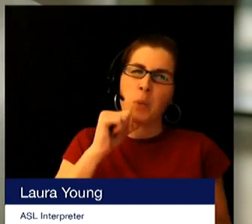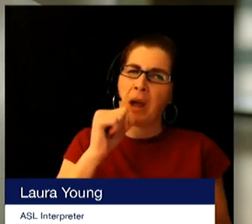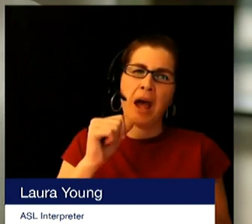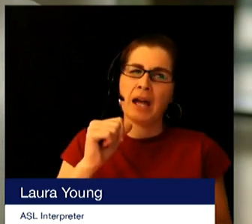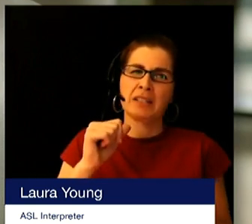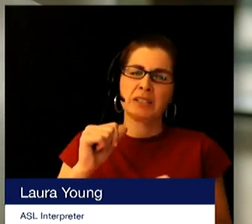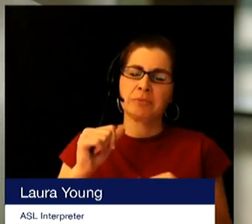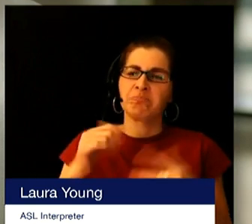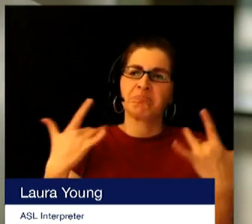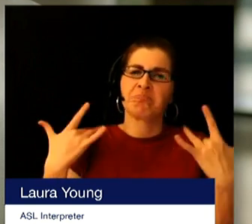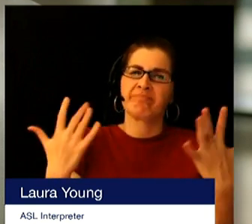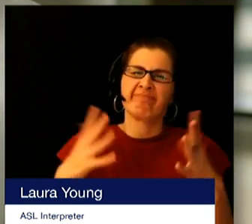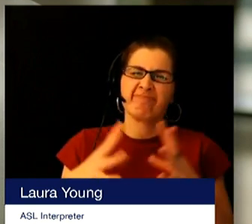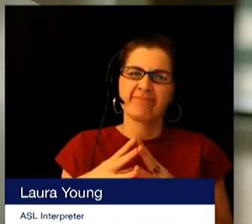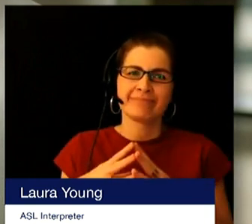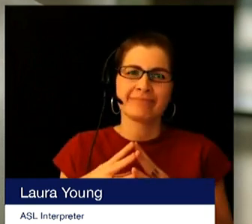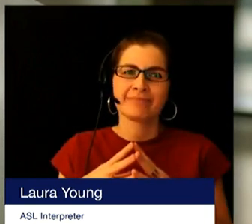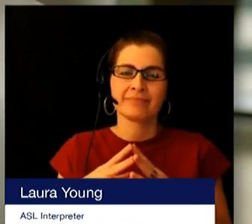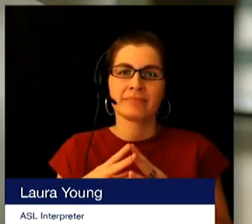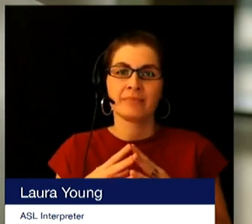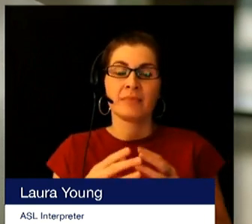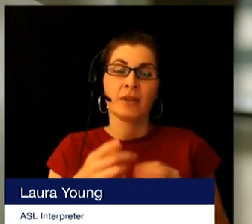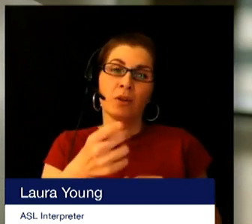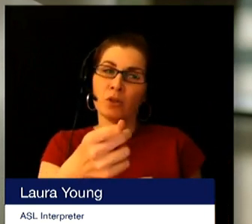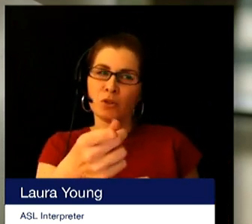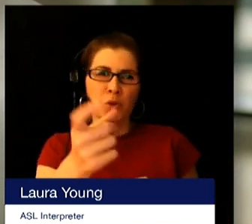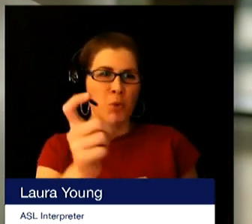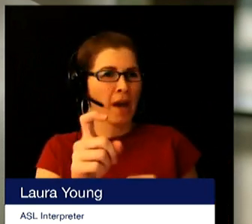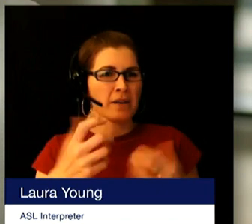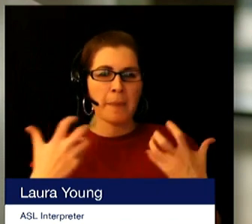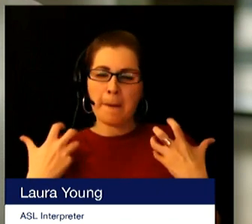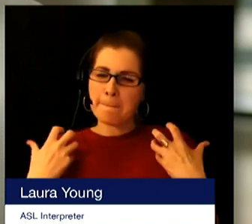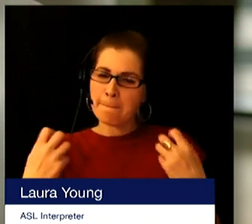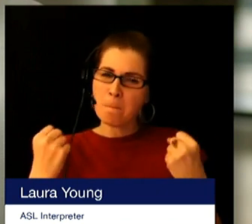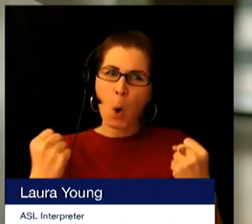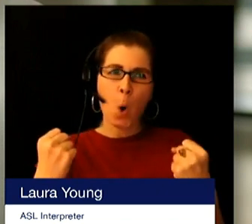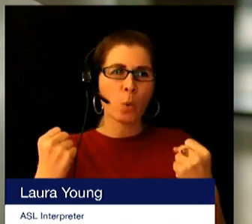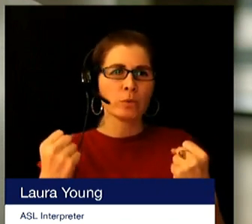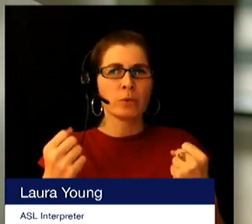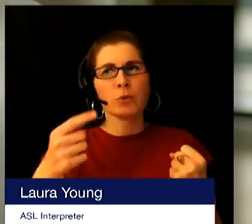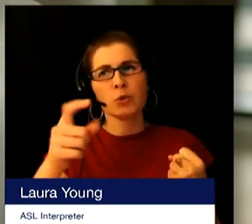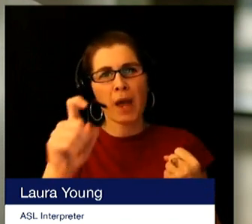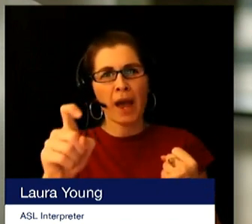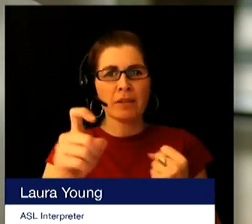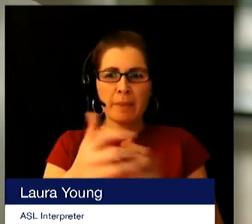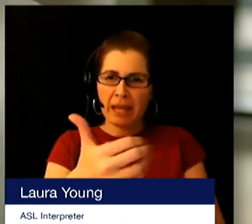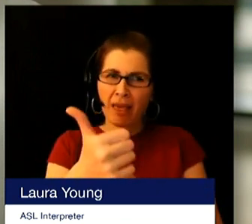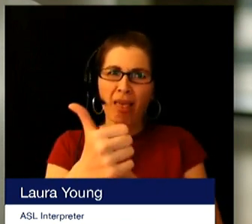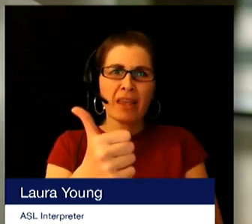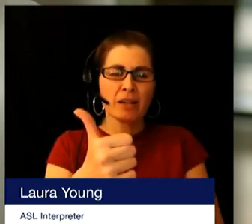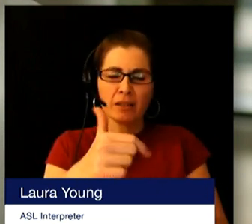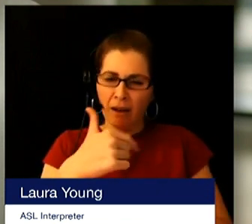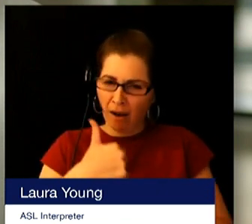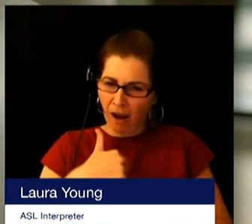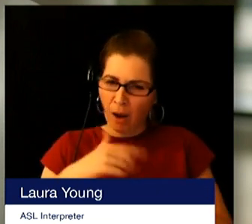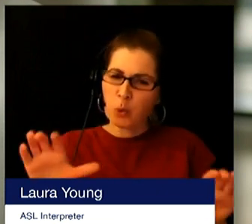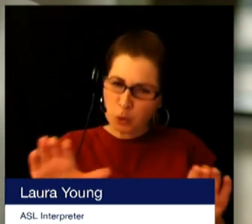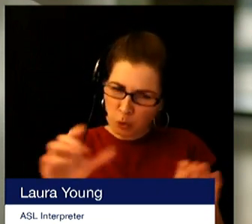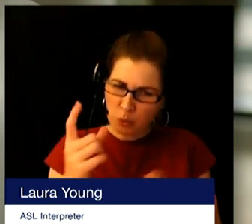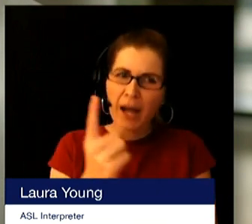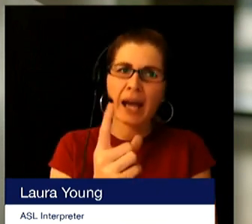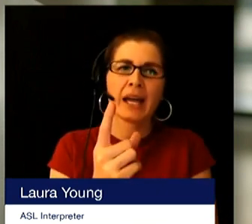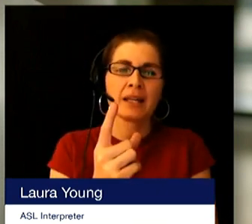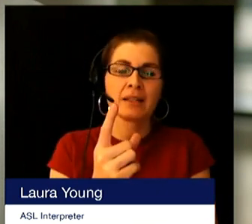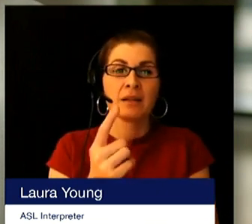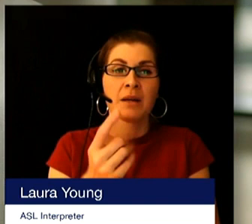to be bold. You've got to be that leader that does what's right. And it may not always be political, but it's the right thing to